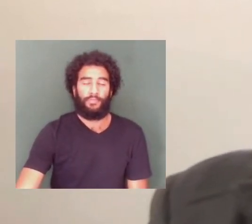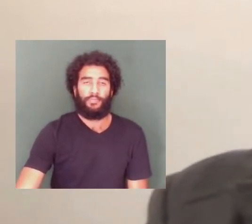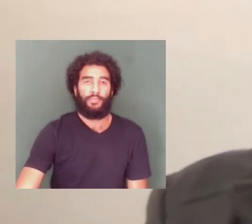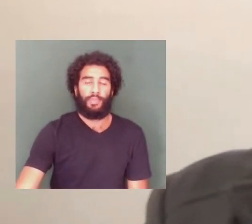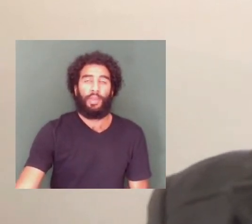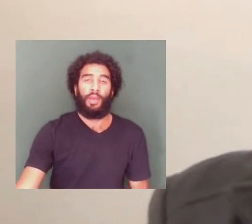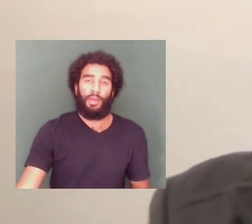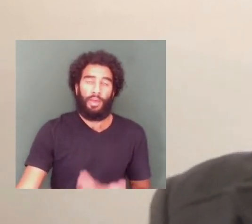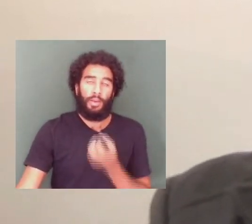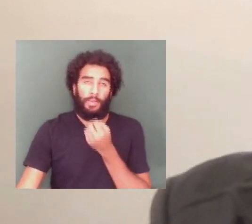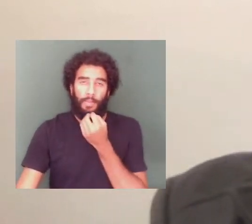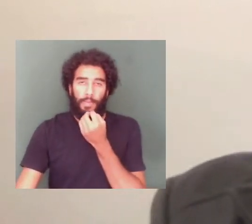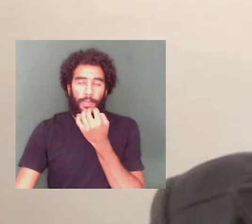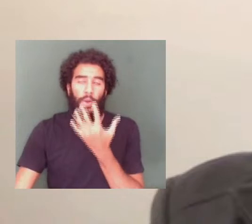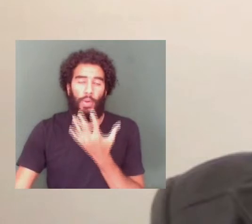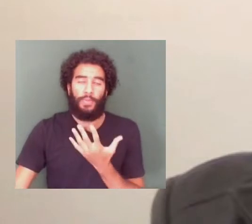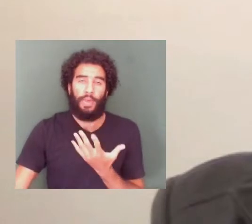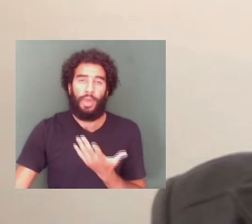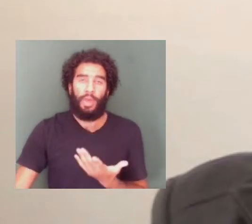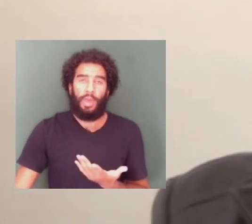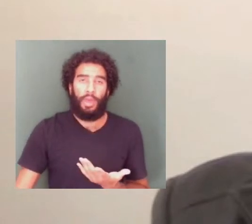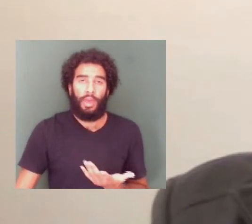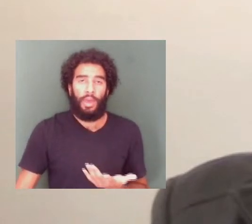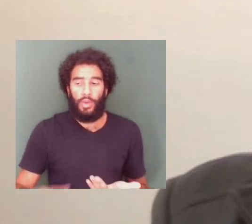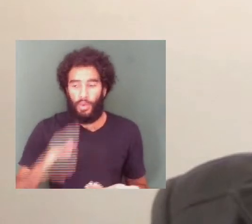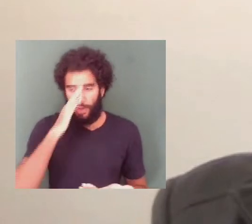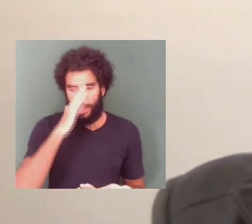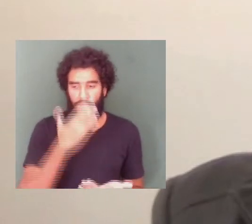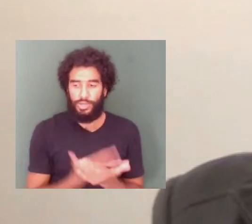Thank you very much, but I believe that